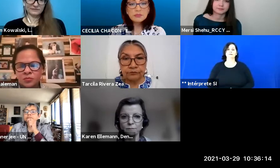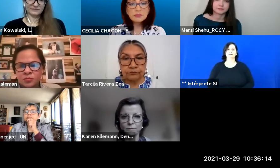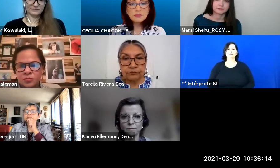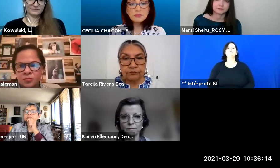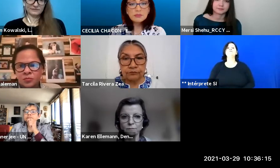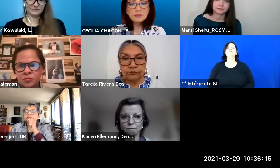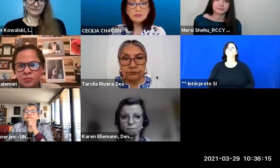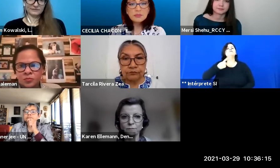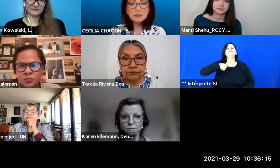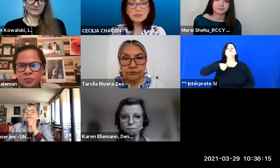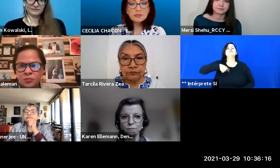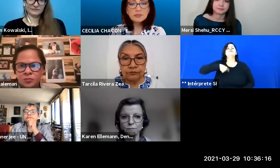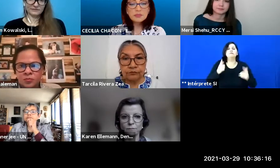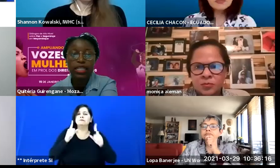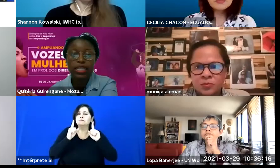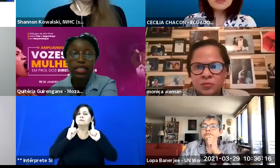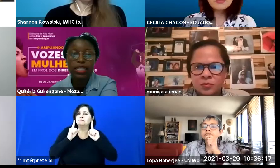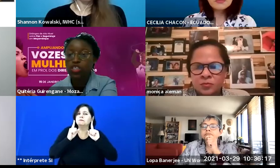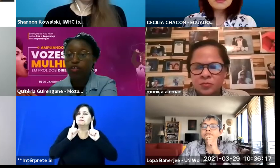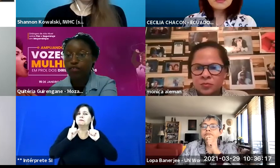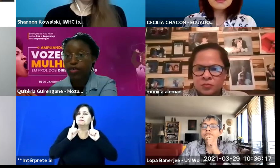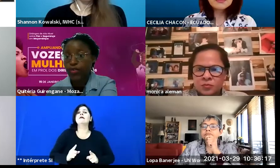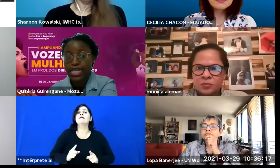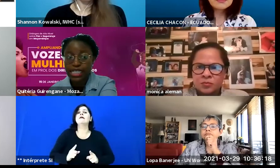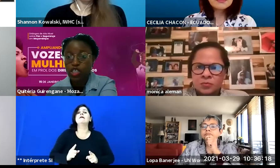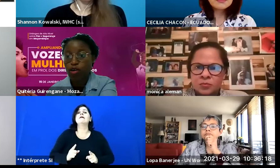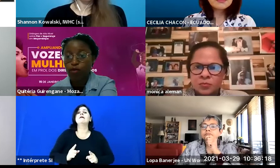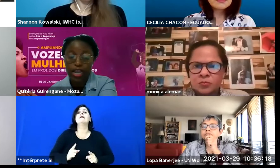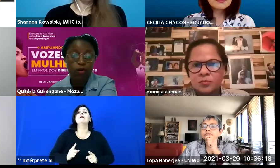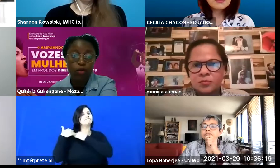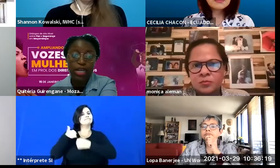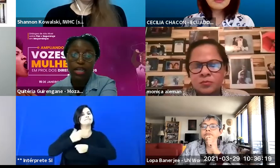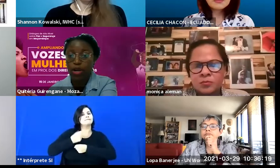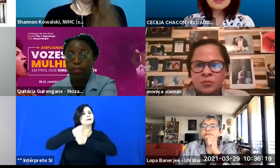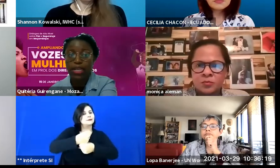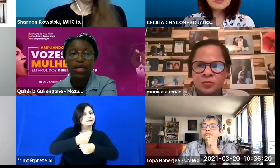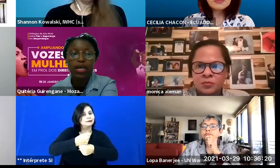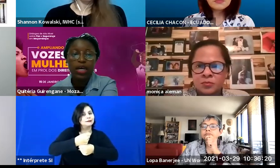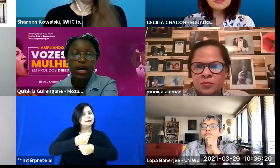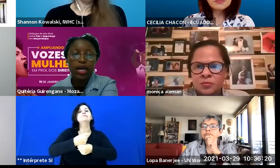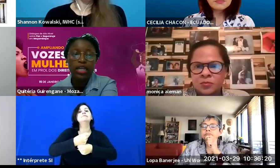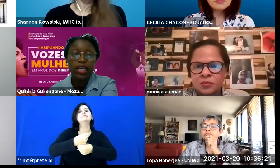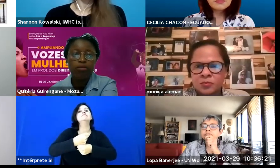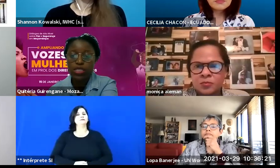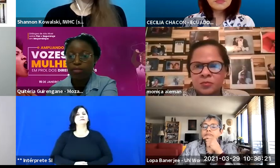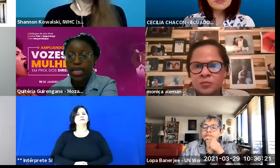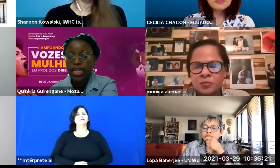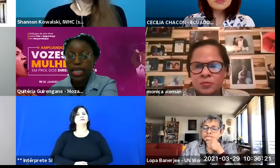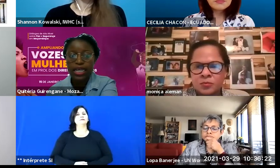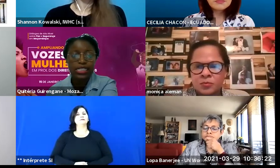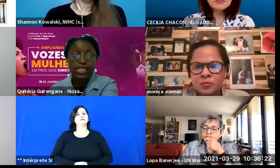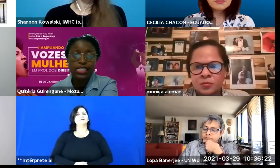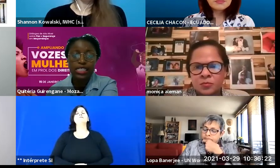equal resource allocation, and the consideration of different realities of young women and women in